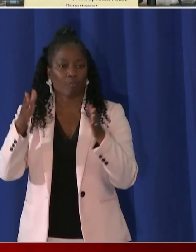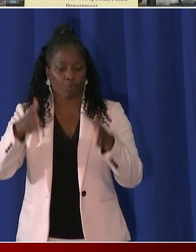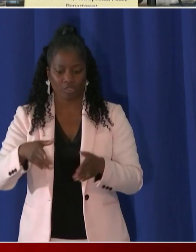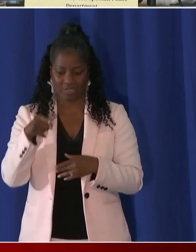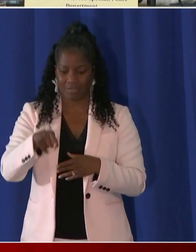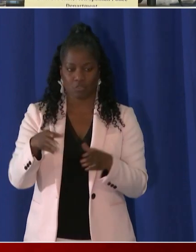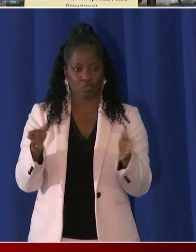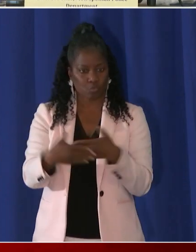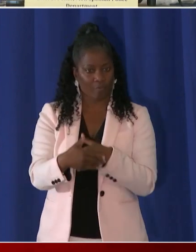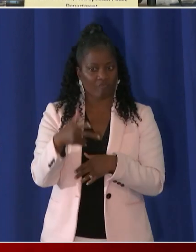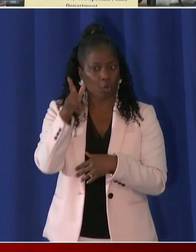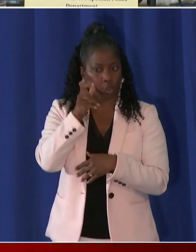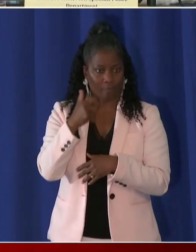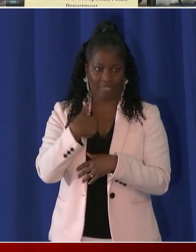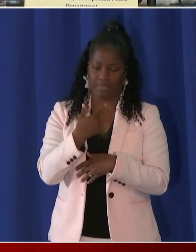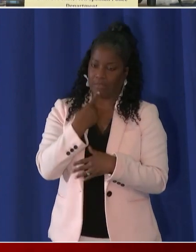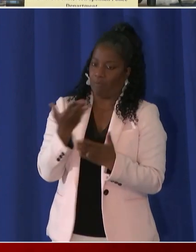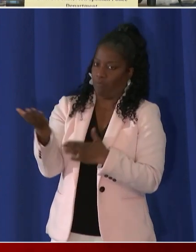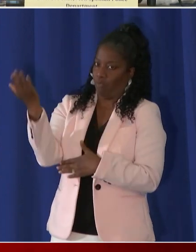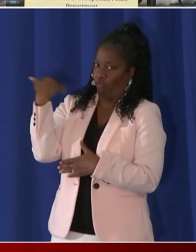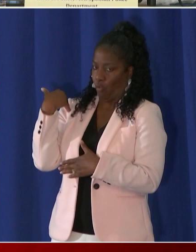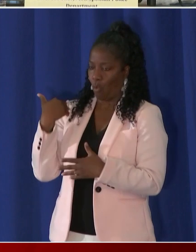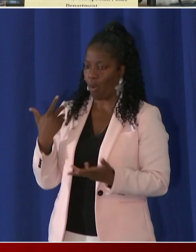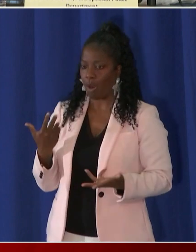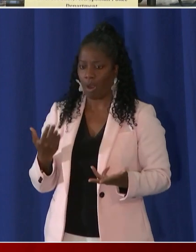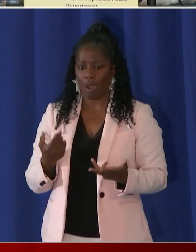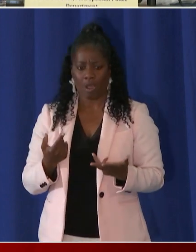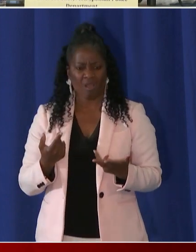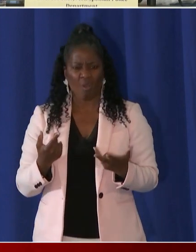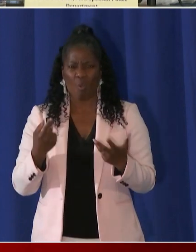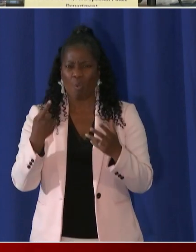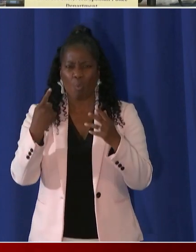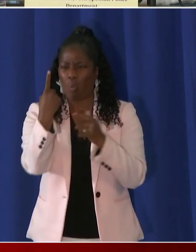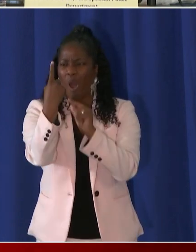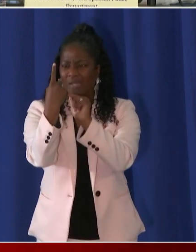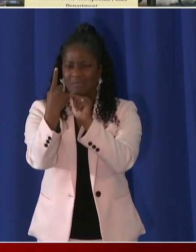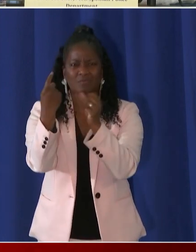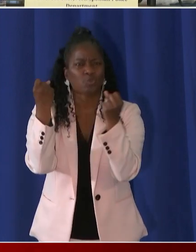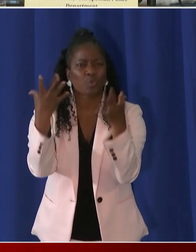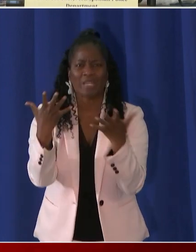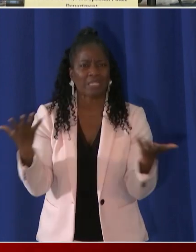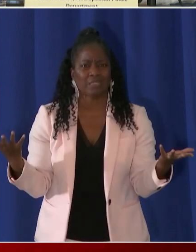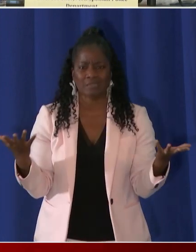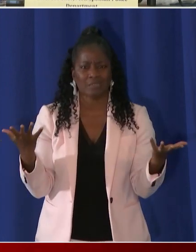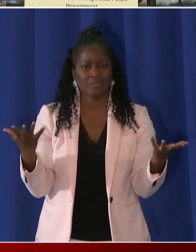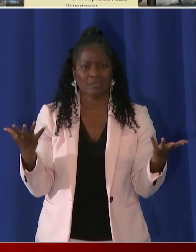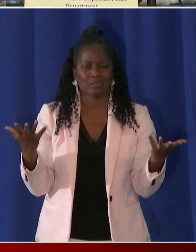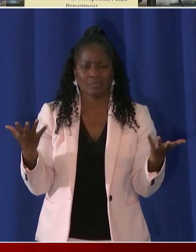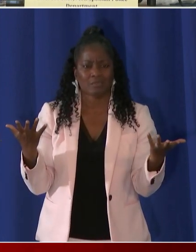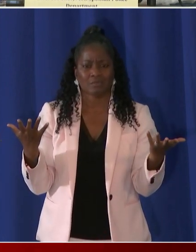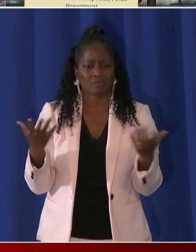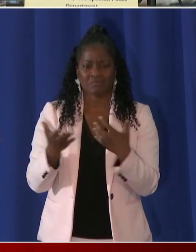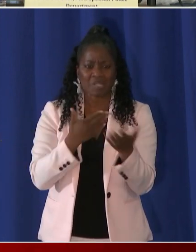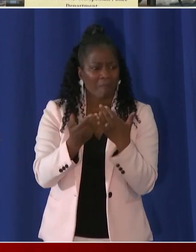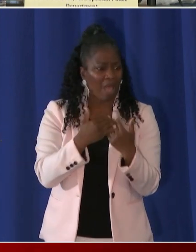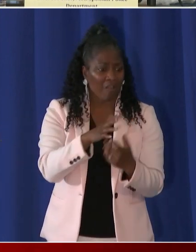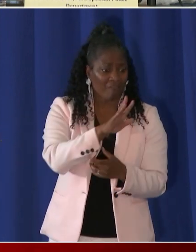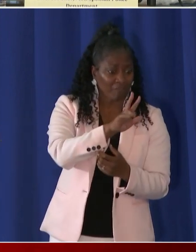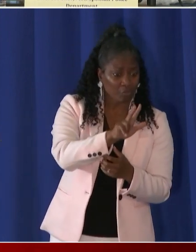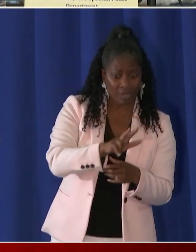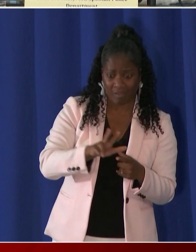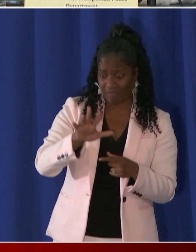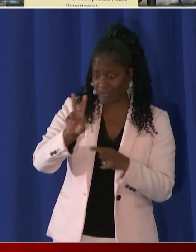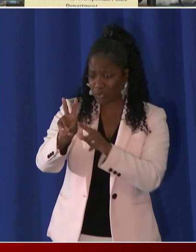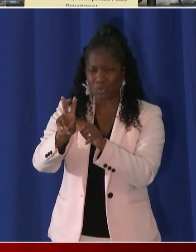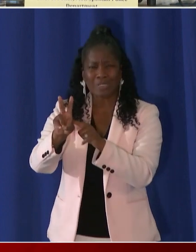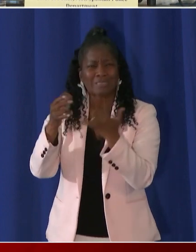certainly heard me say before, one is one too many in any neighborhood. I don't care where it is. So whether we're talking about 53,